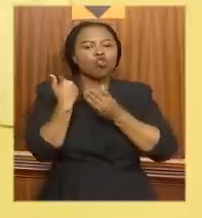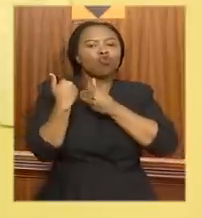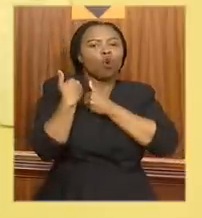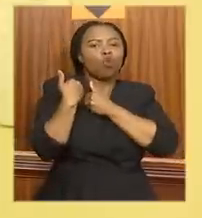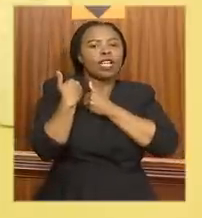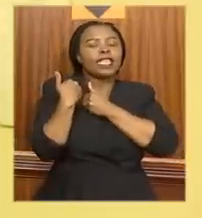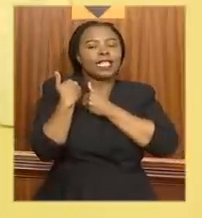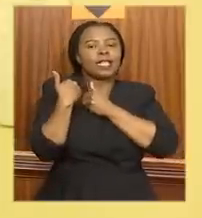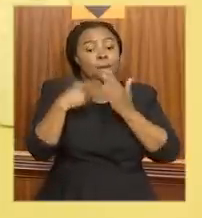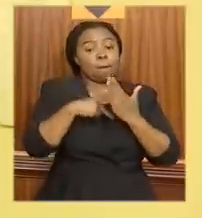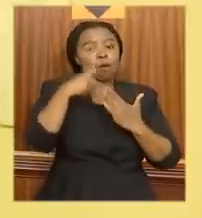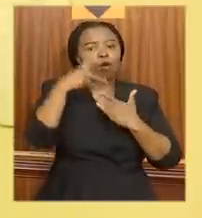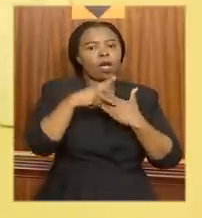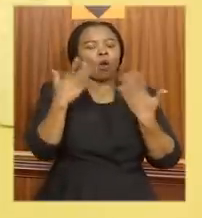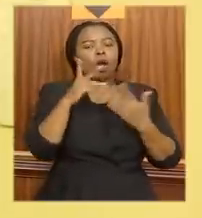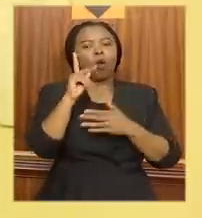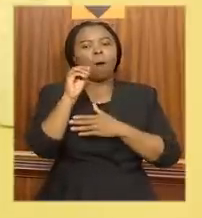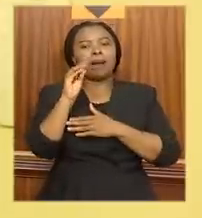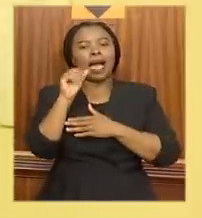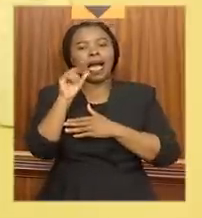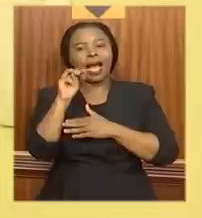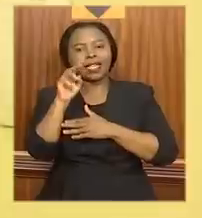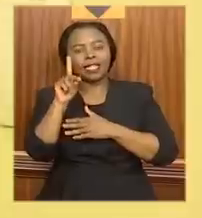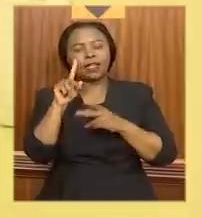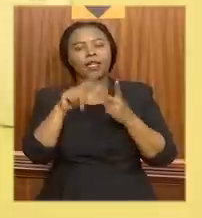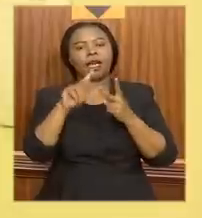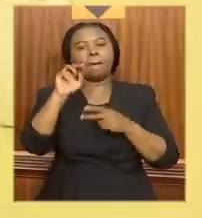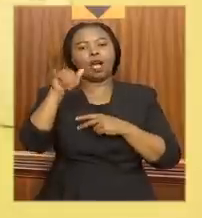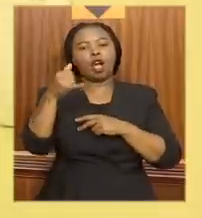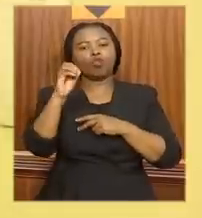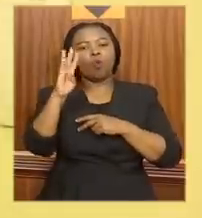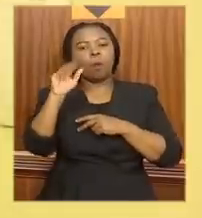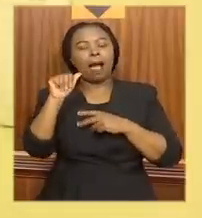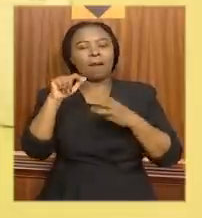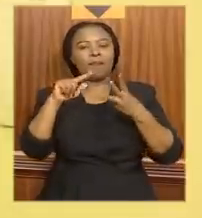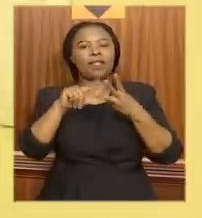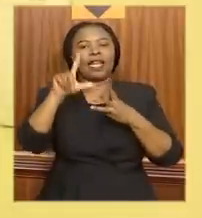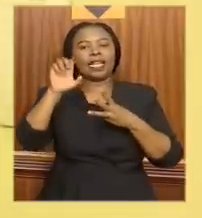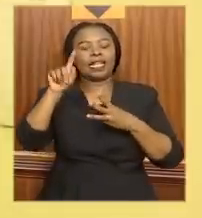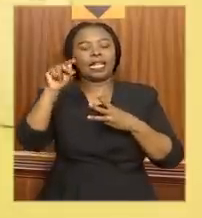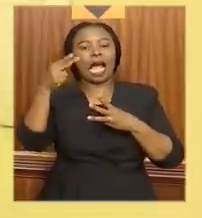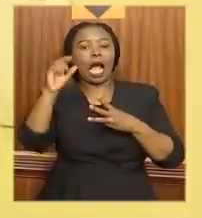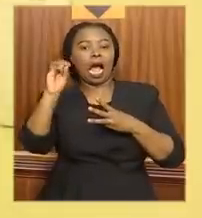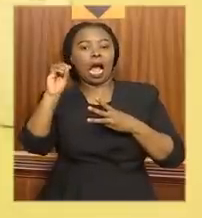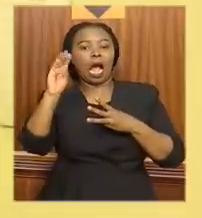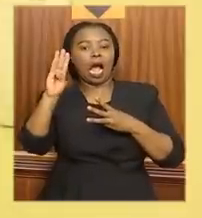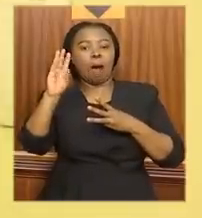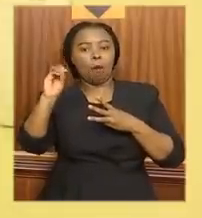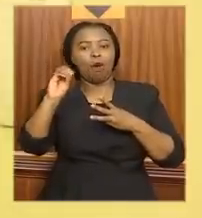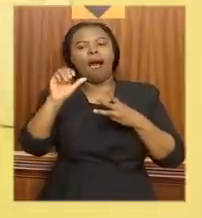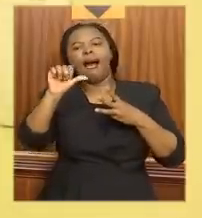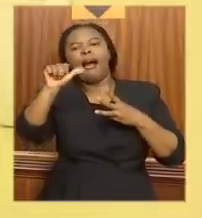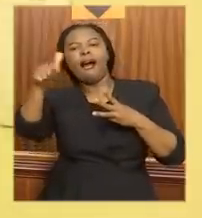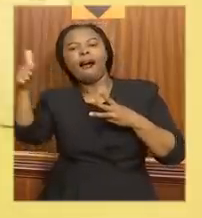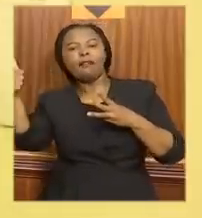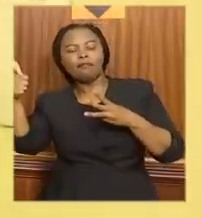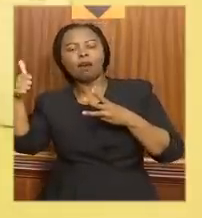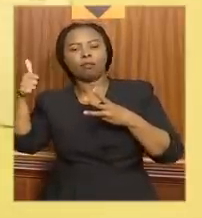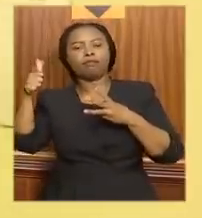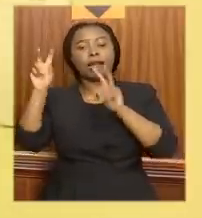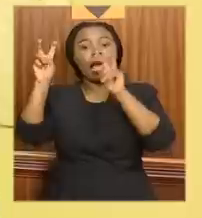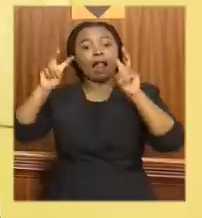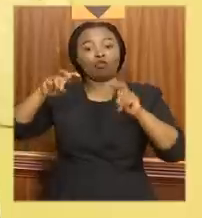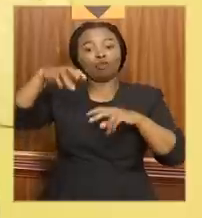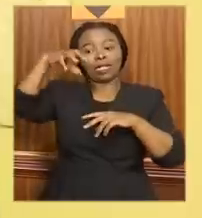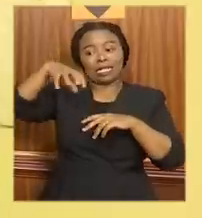Komati, Majuba, and Letabo, and several other power stations. This will